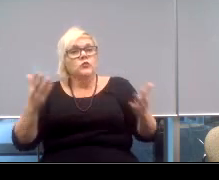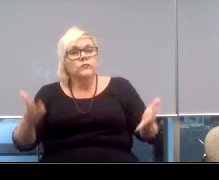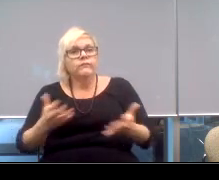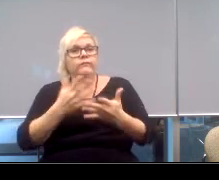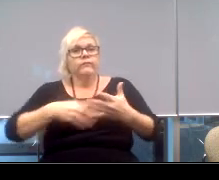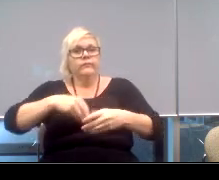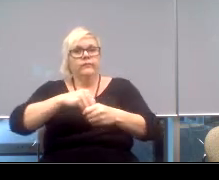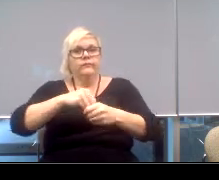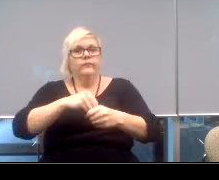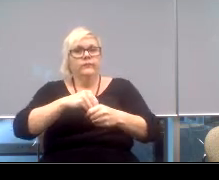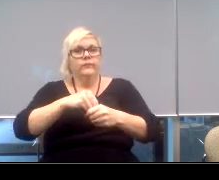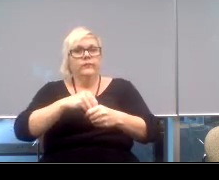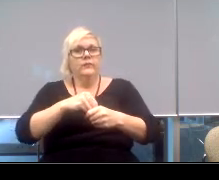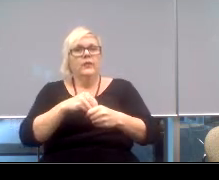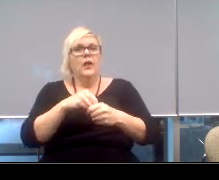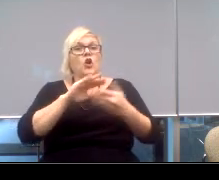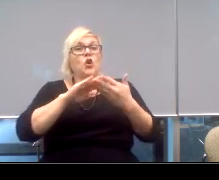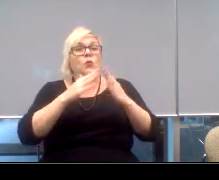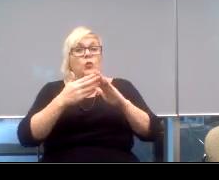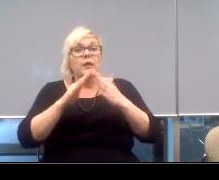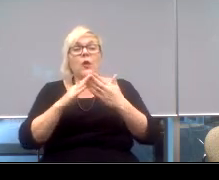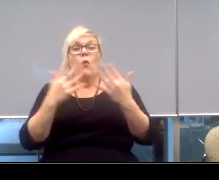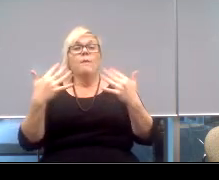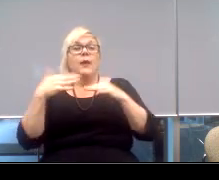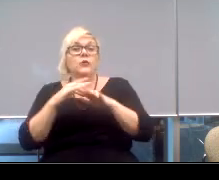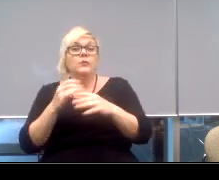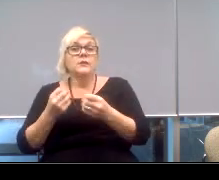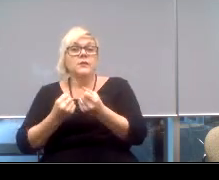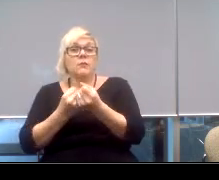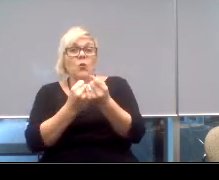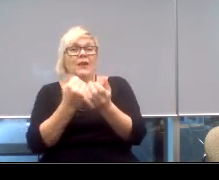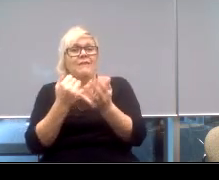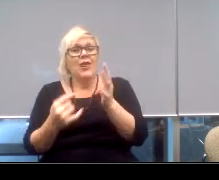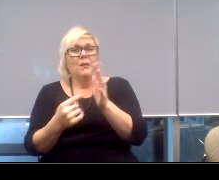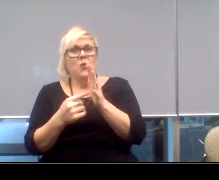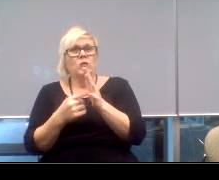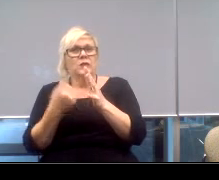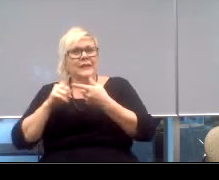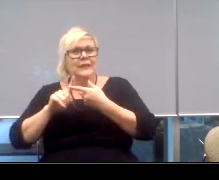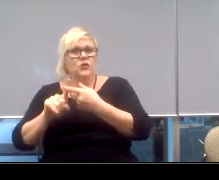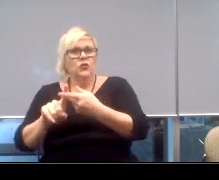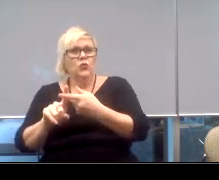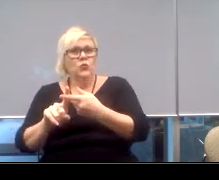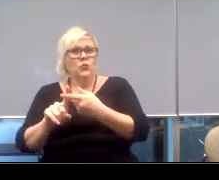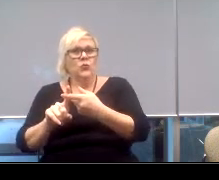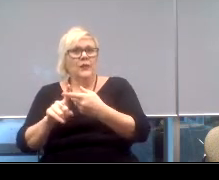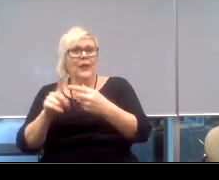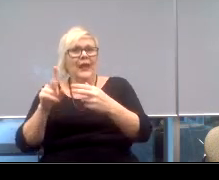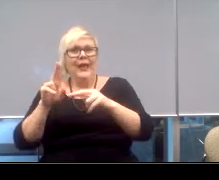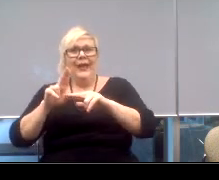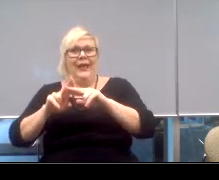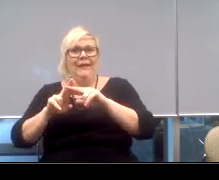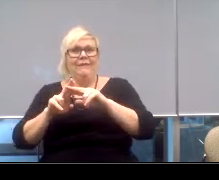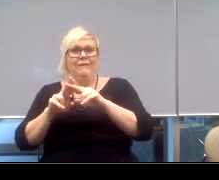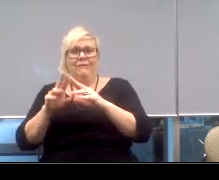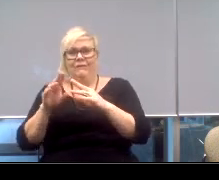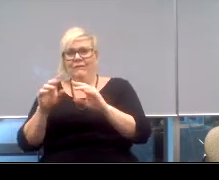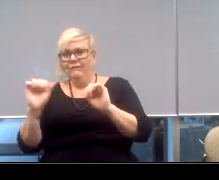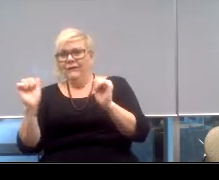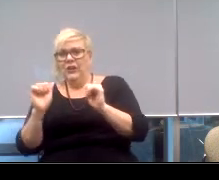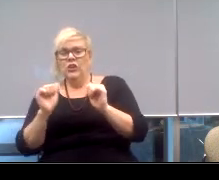with mainstream and community supports is central to the sustainability of the scheme. And you can find more detail about what I call